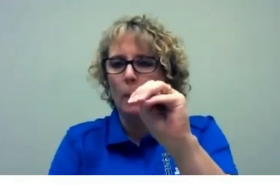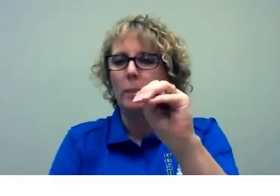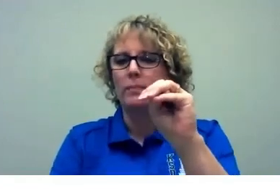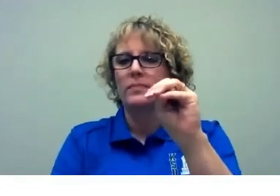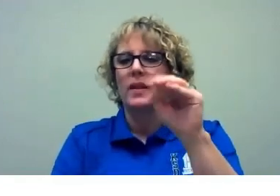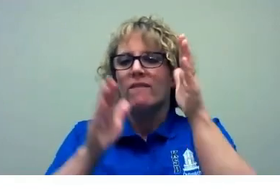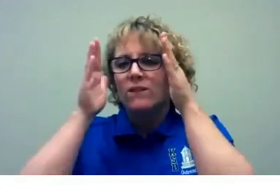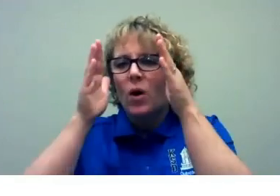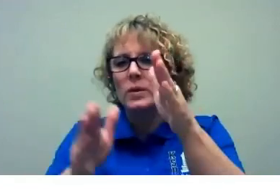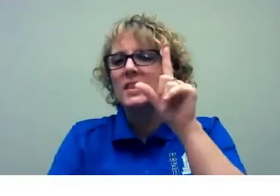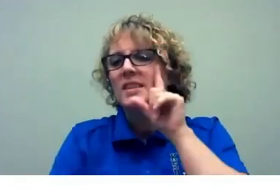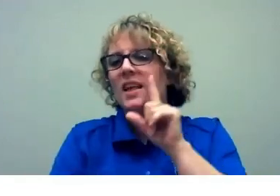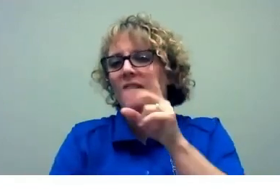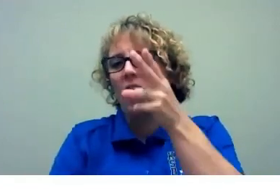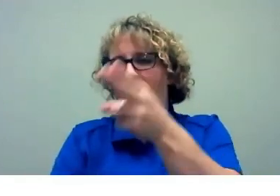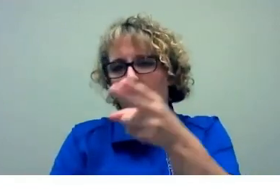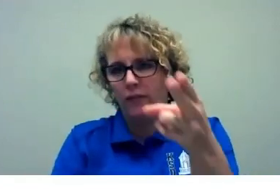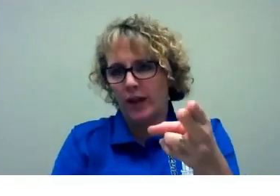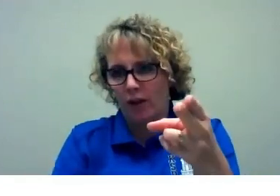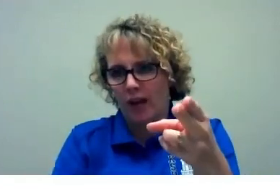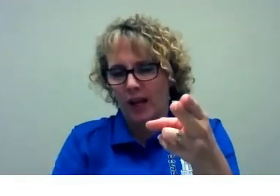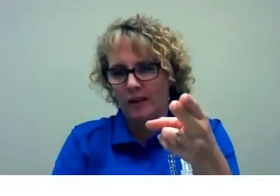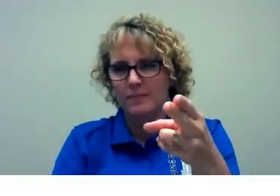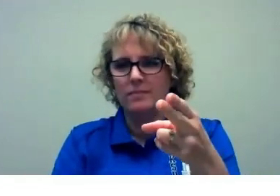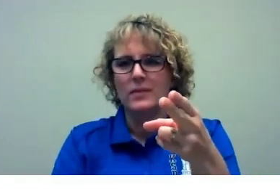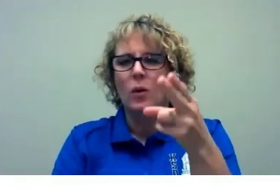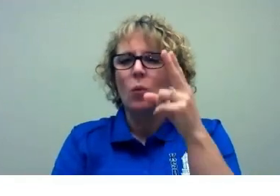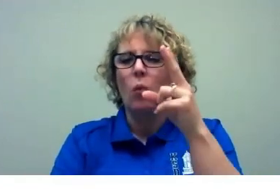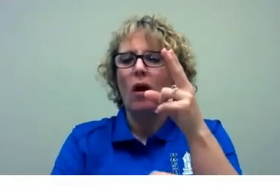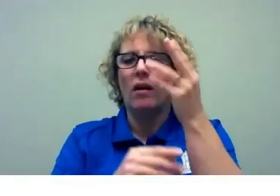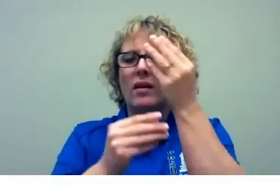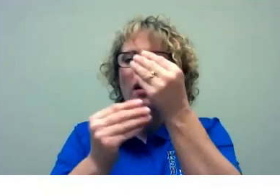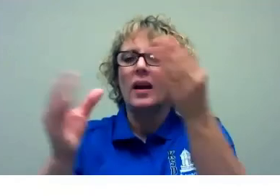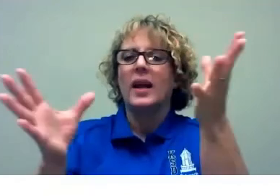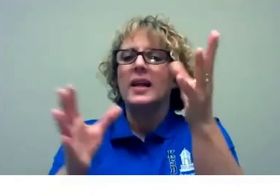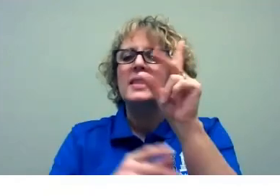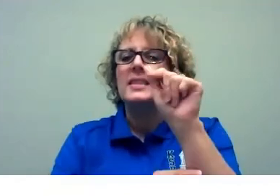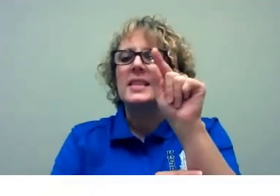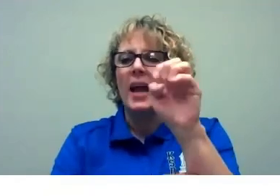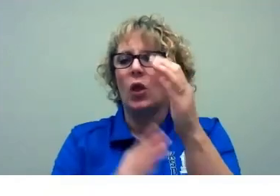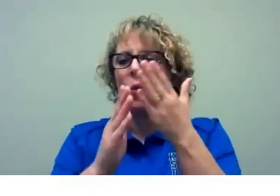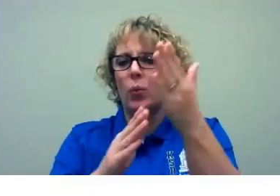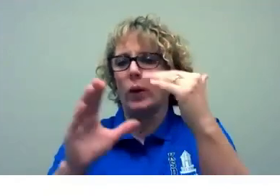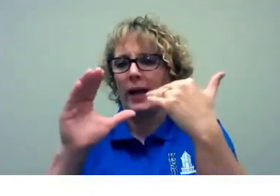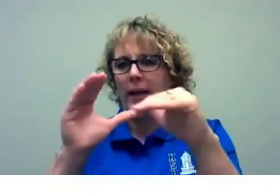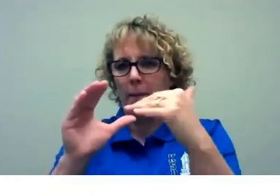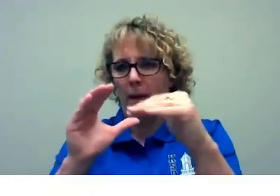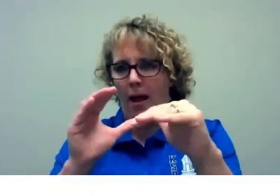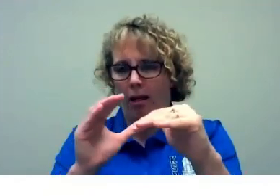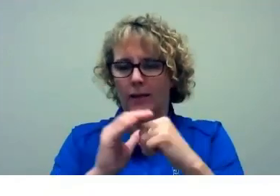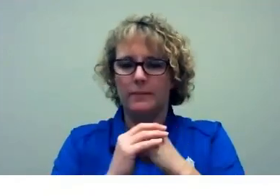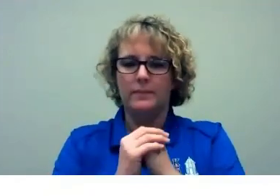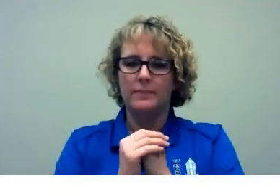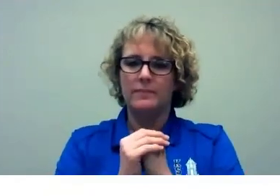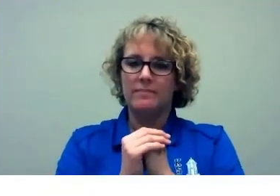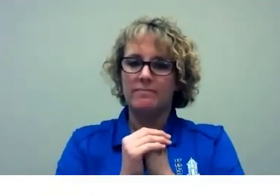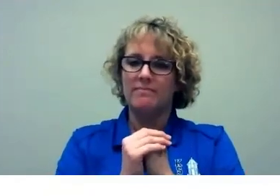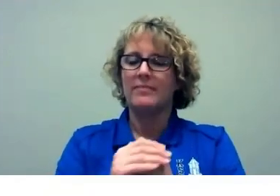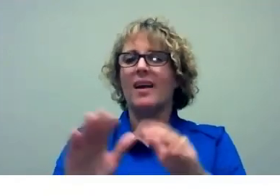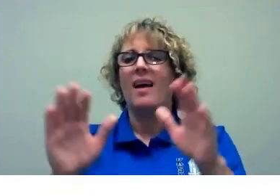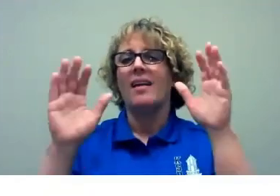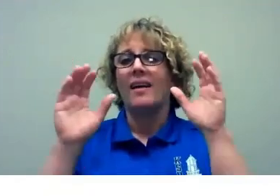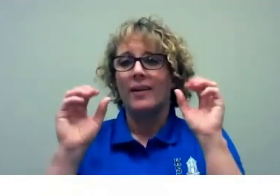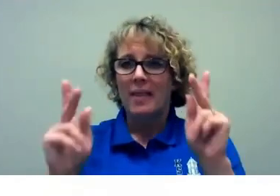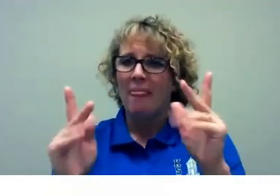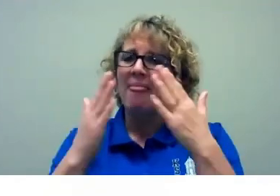And then after that, there will be a short training that'd be either in person or through Zoom, and